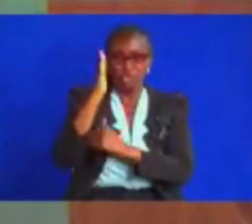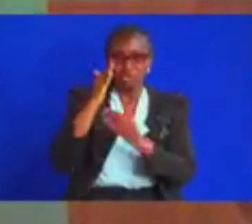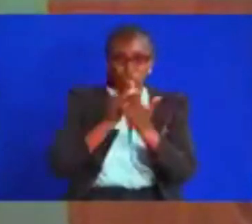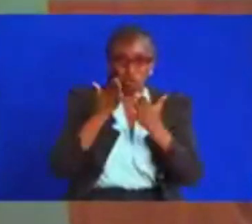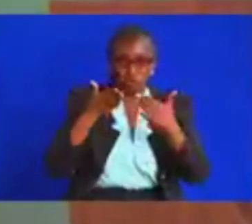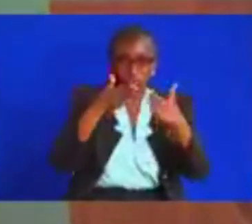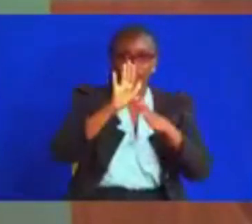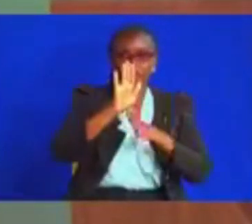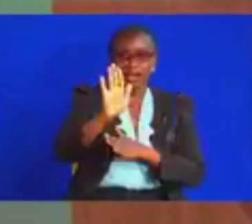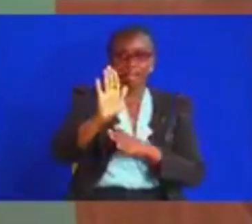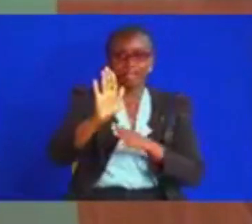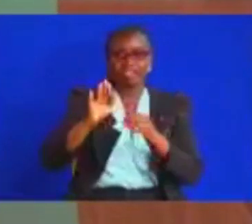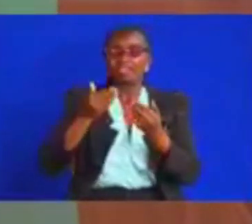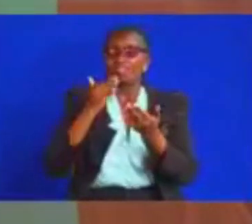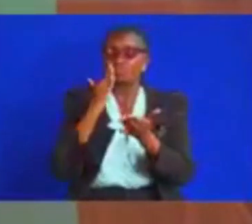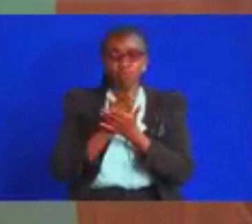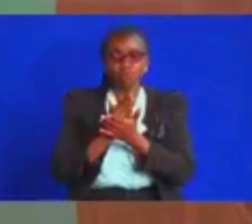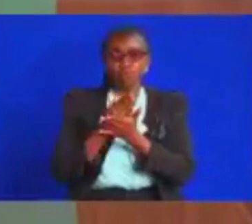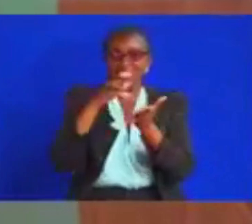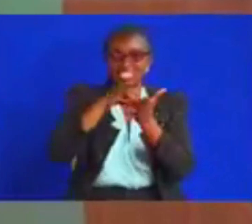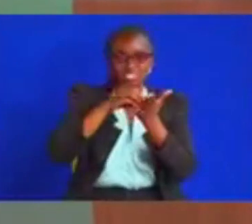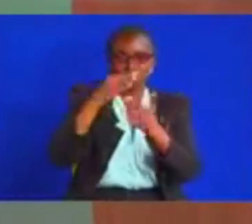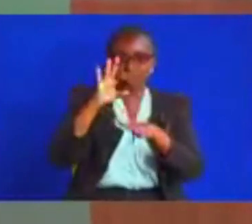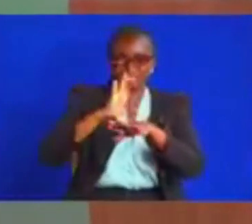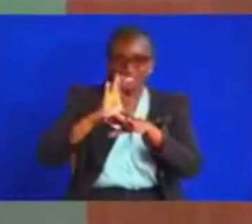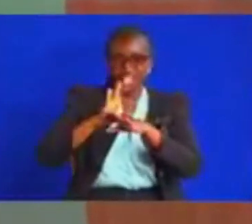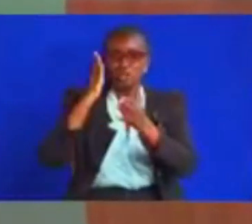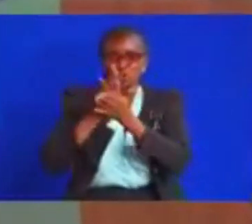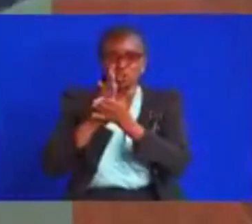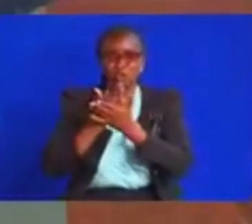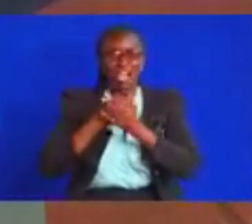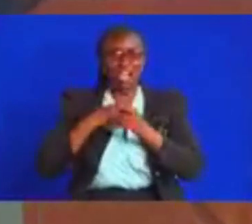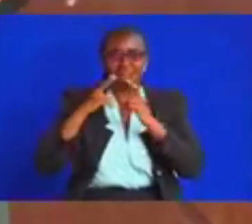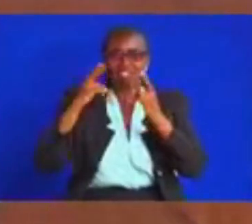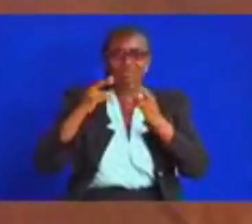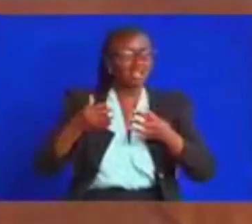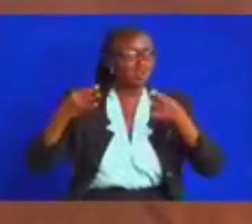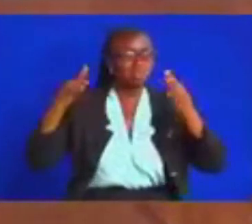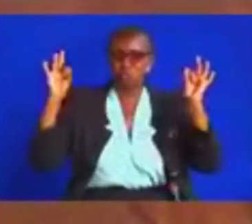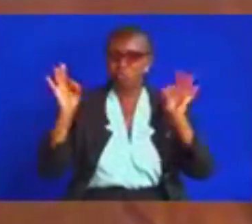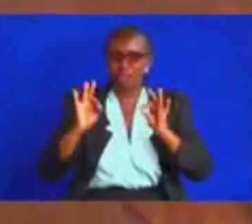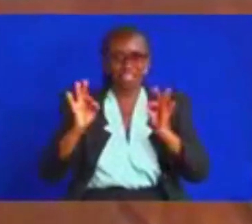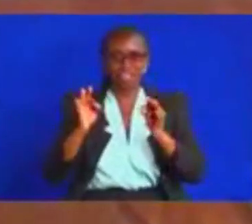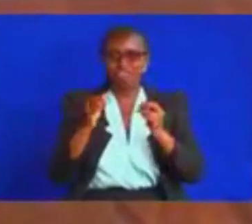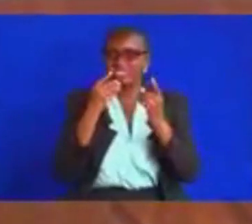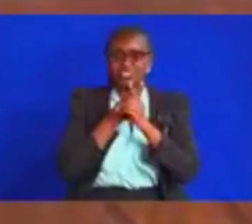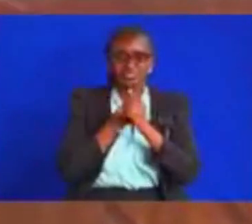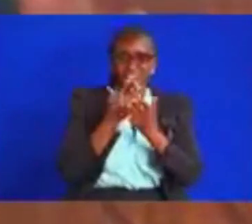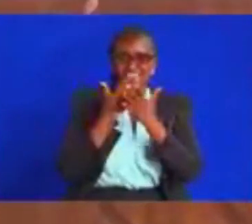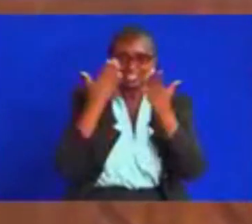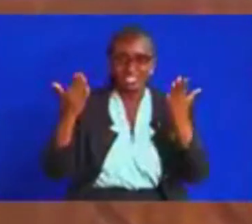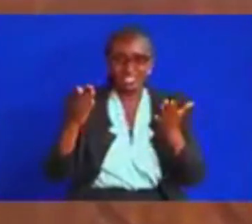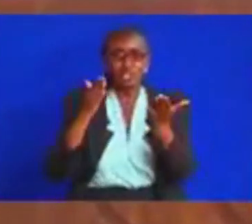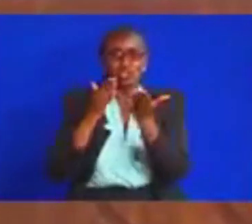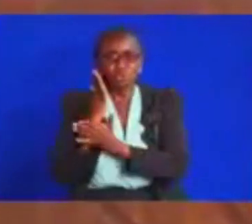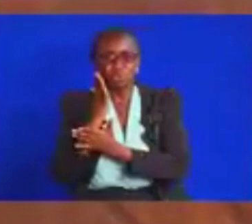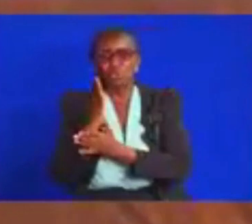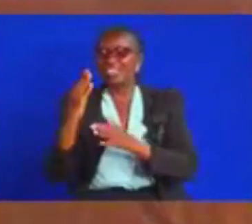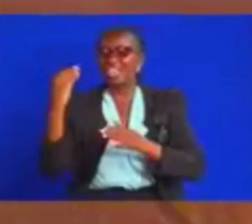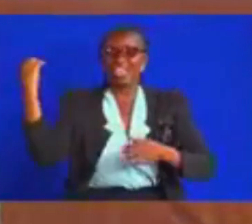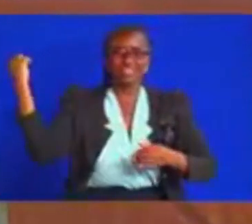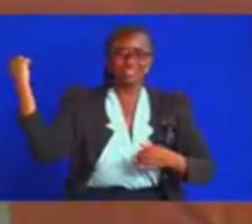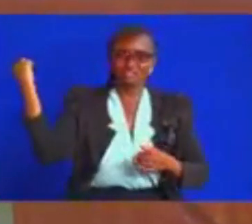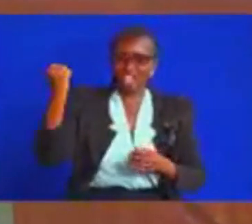the current state of the church, in as much as there are many wonderful, commendable things like the revival that Africa